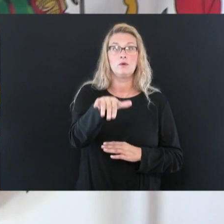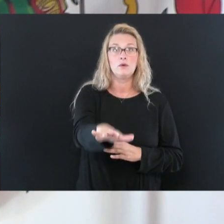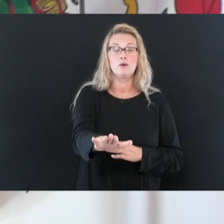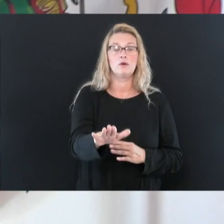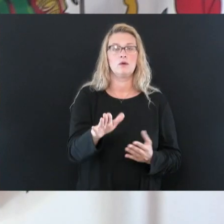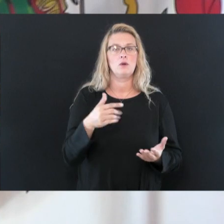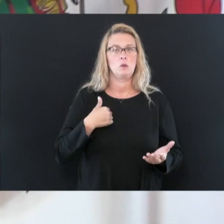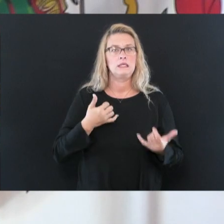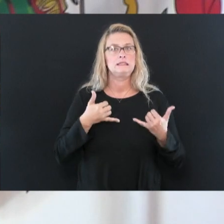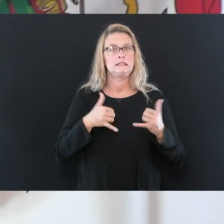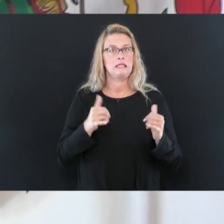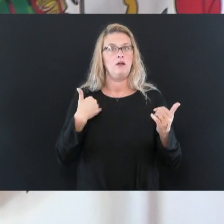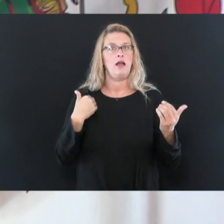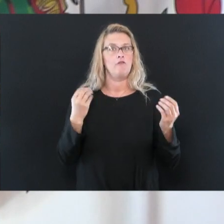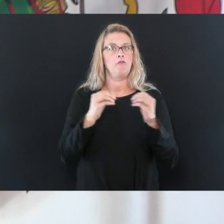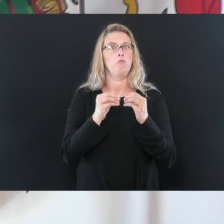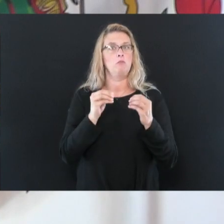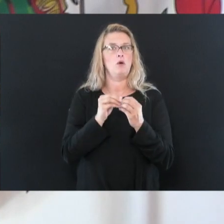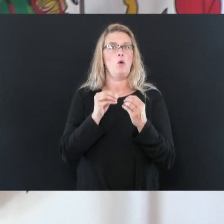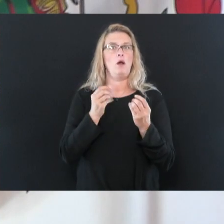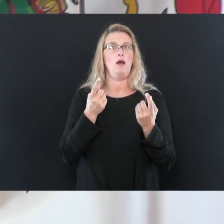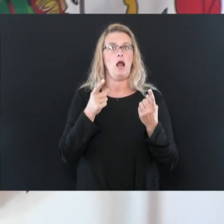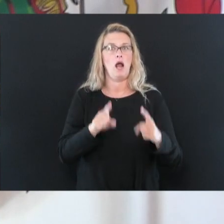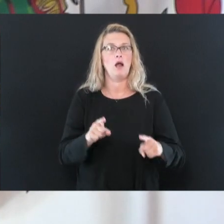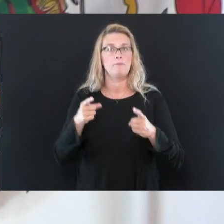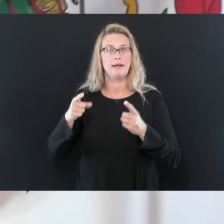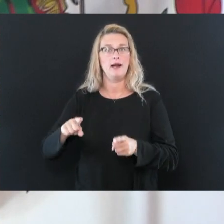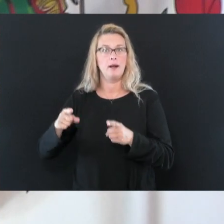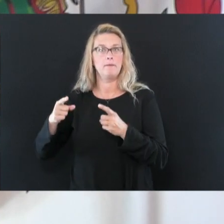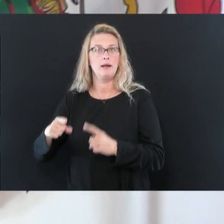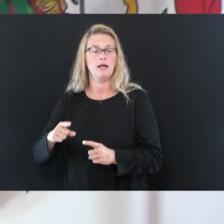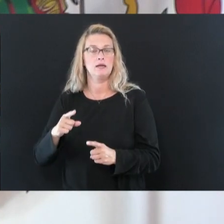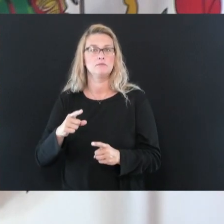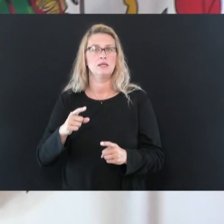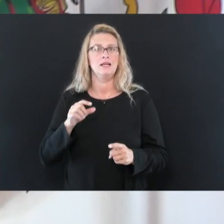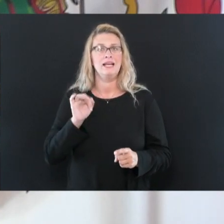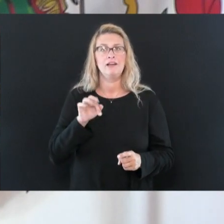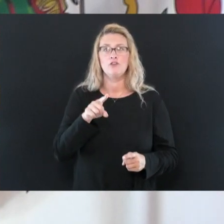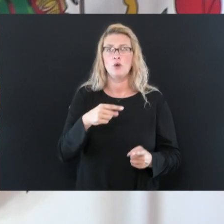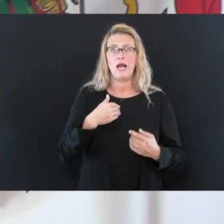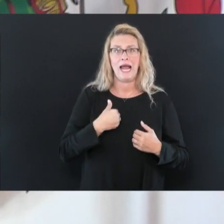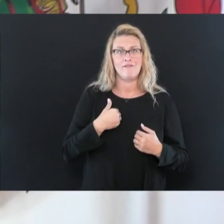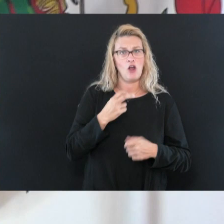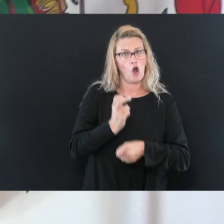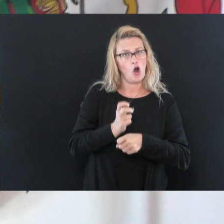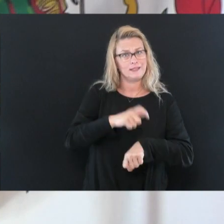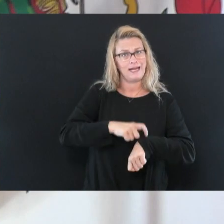stormy water in front of us, and for those that are going through really bad water right now,